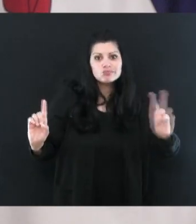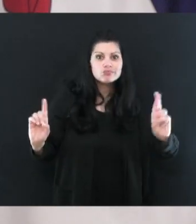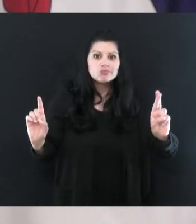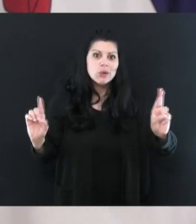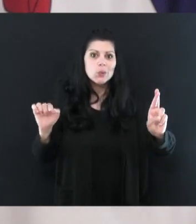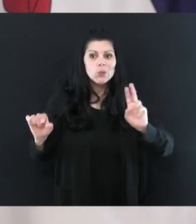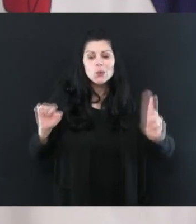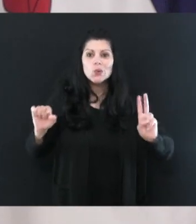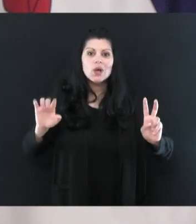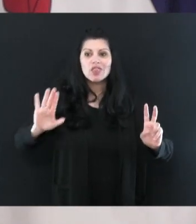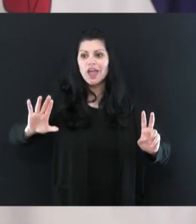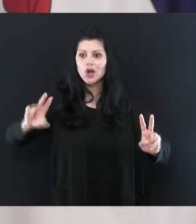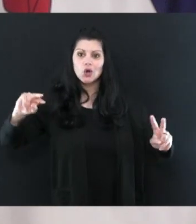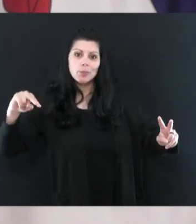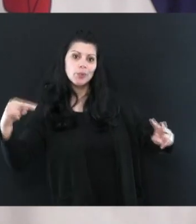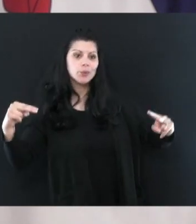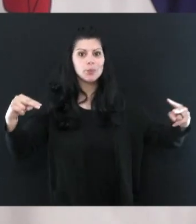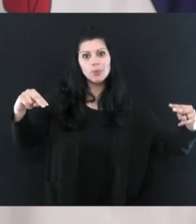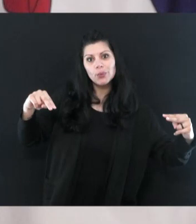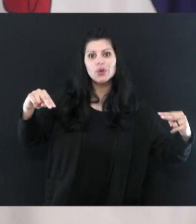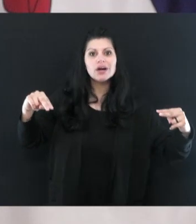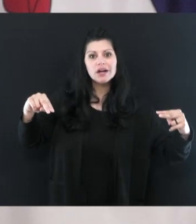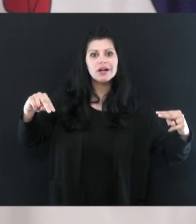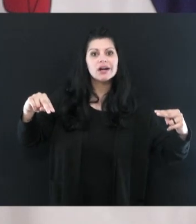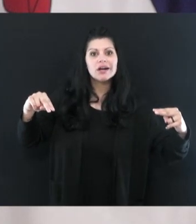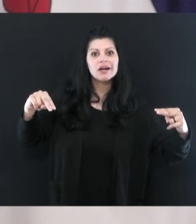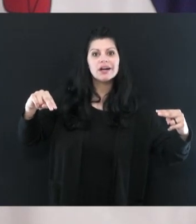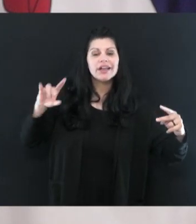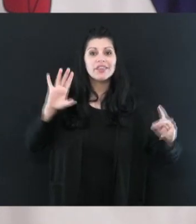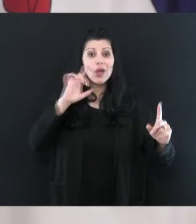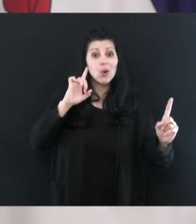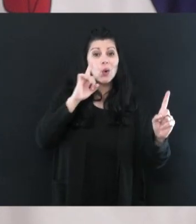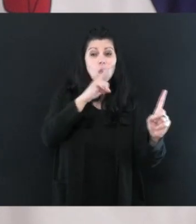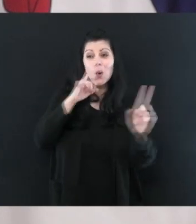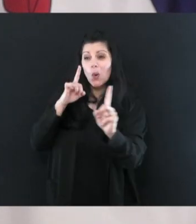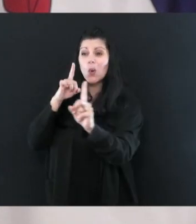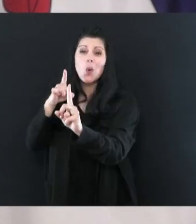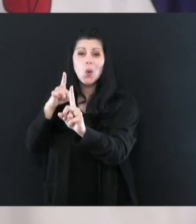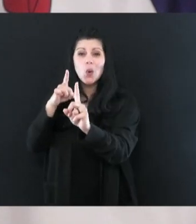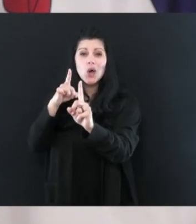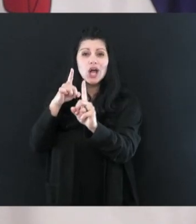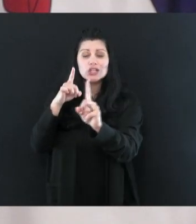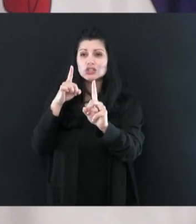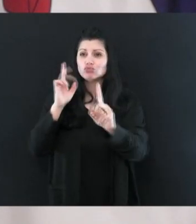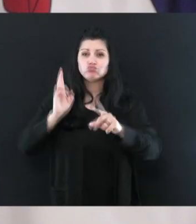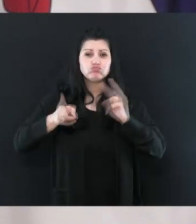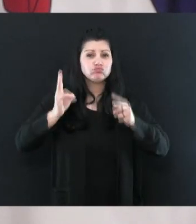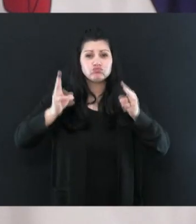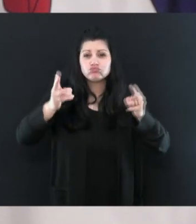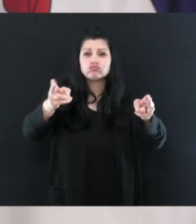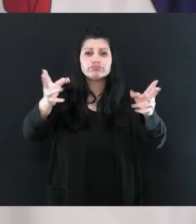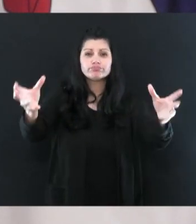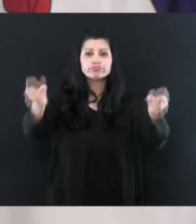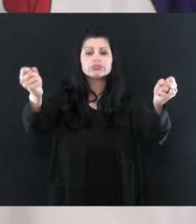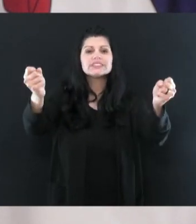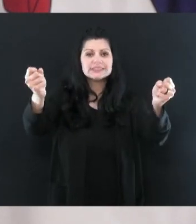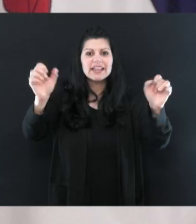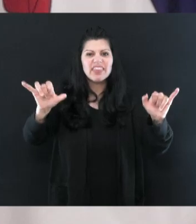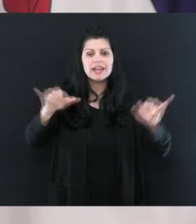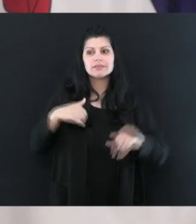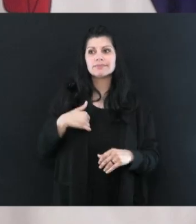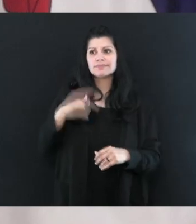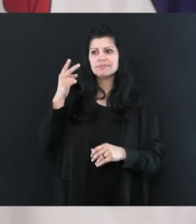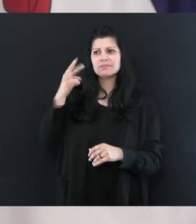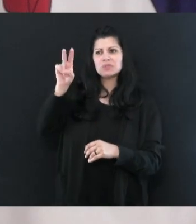is do the next gotcha to the other side. And I see Washington just that way, a